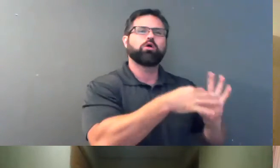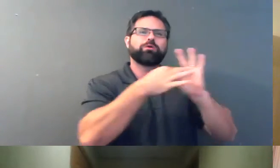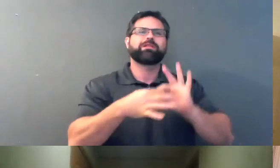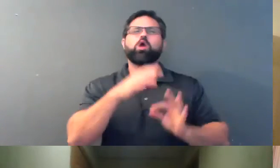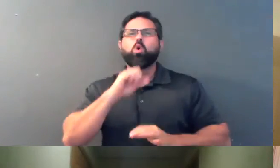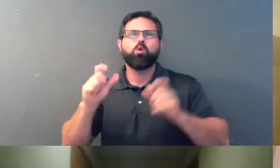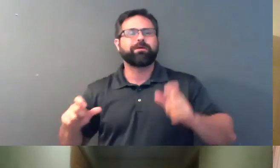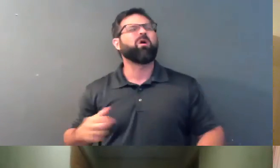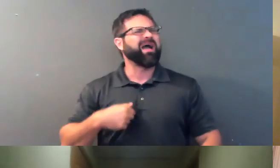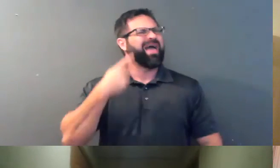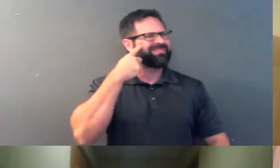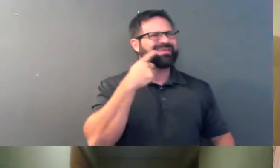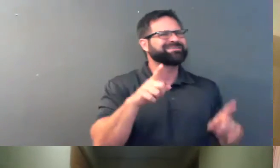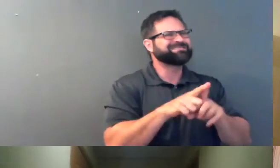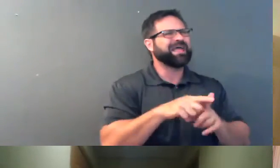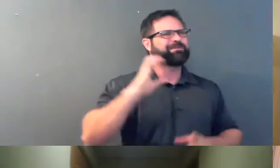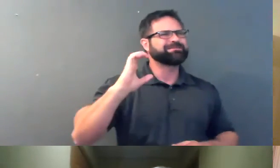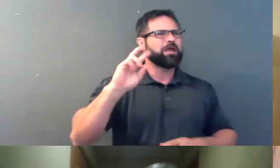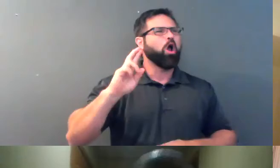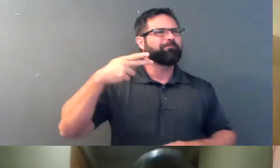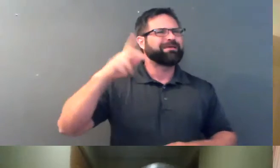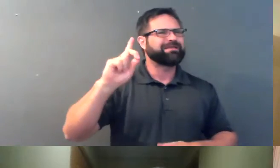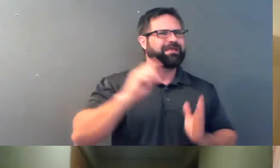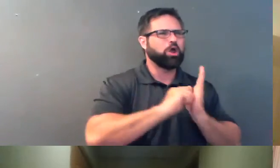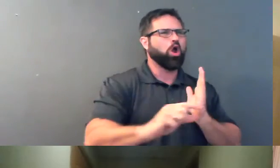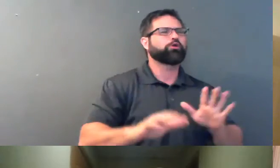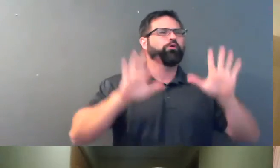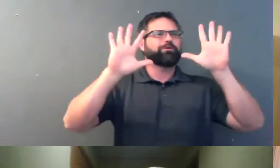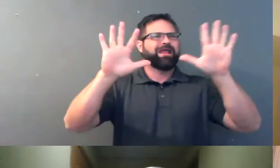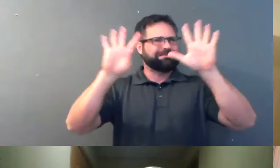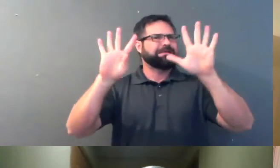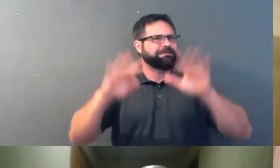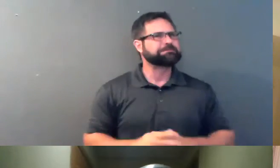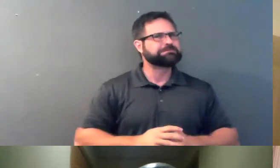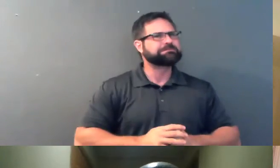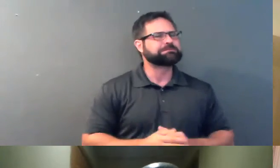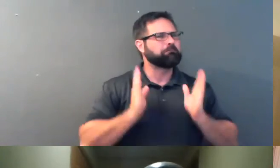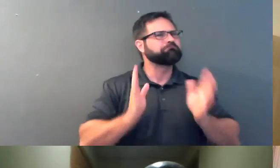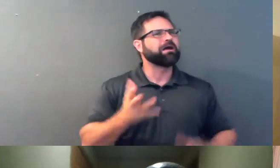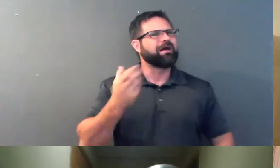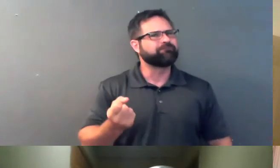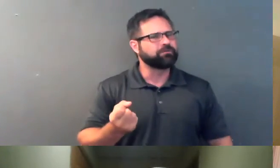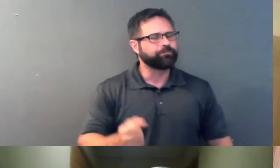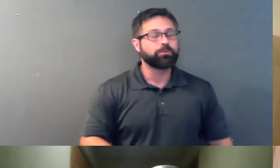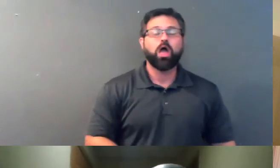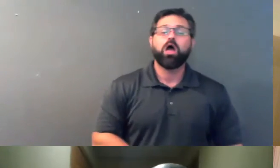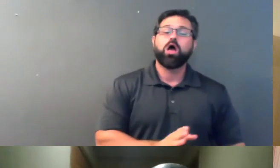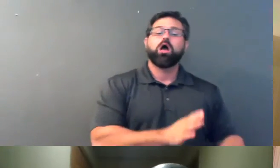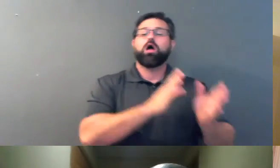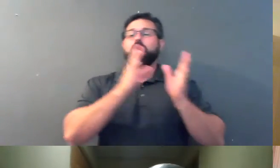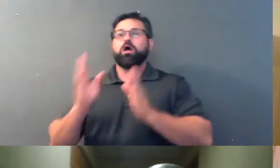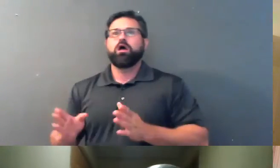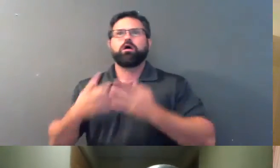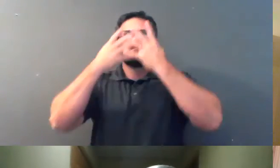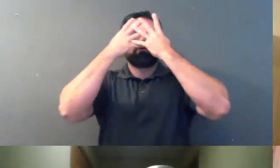in it. With respect to prisoners, let me just say it's very early days. We're just opening up the